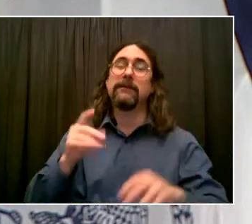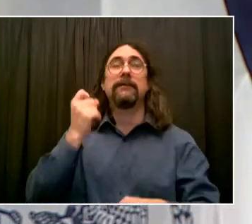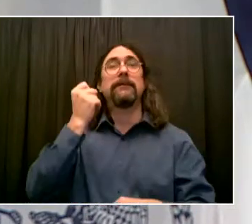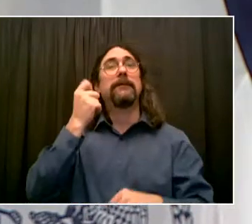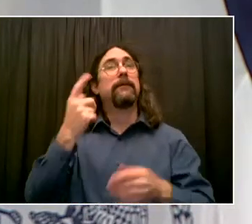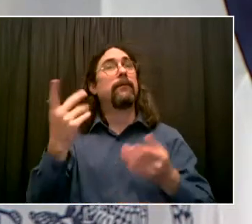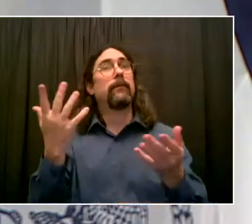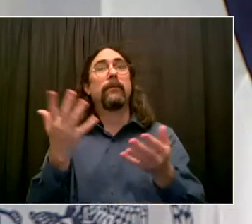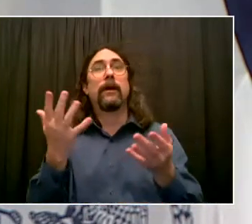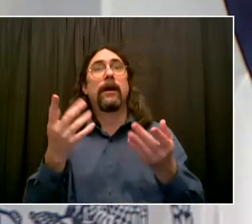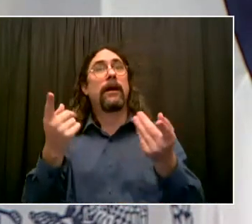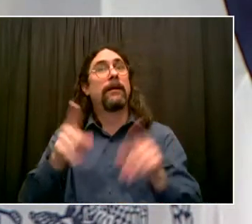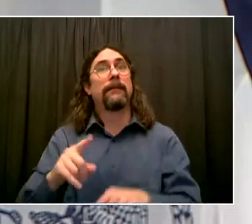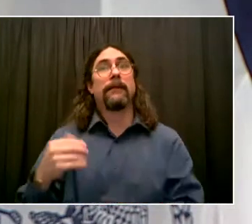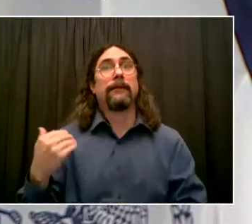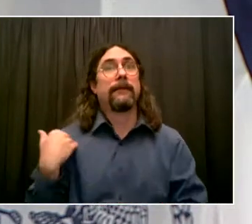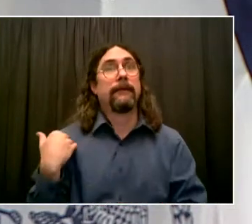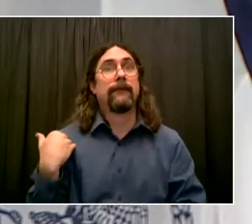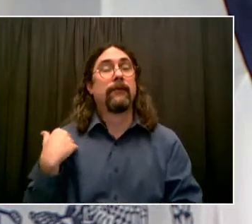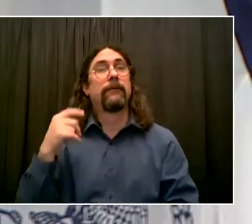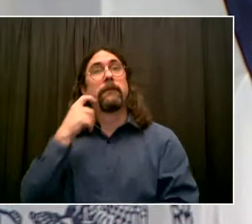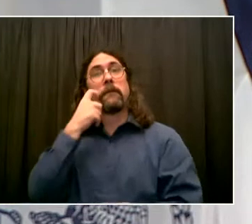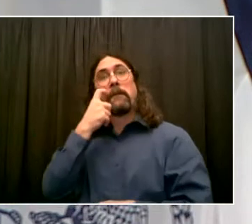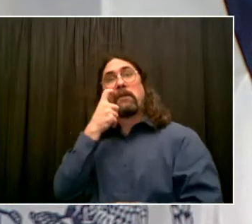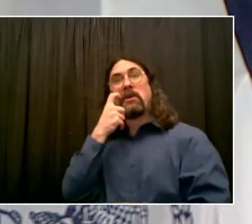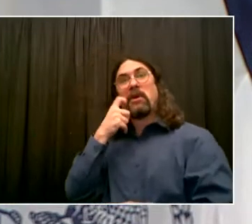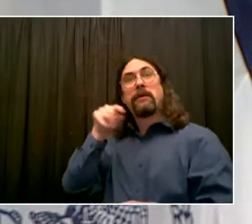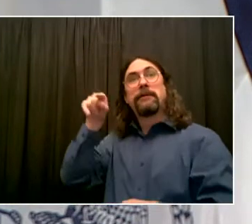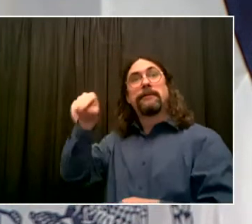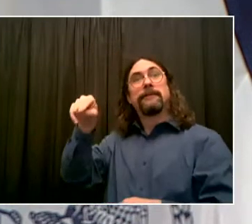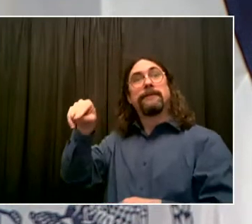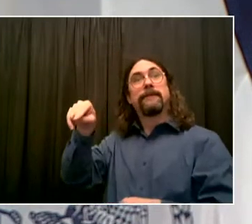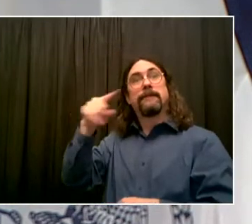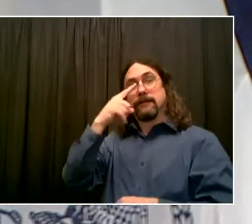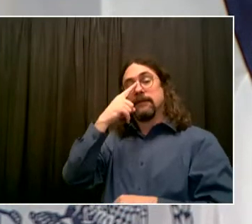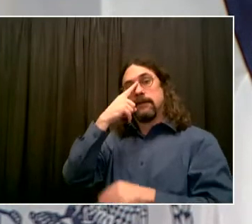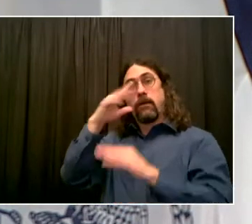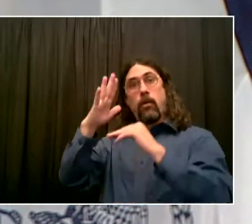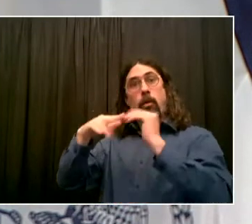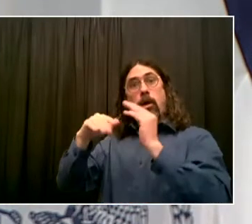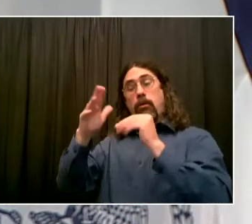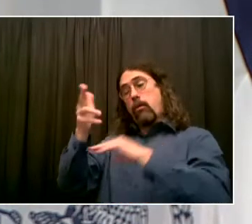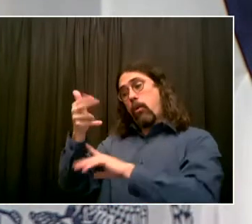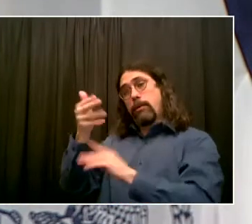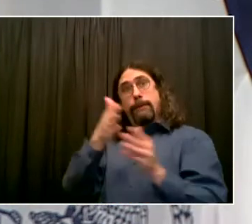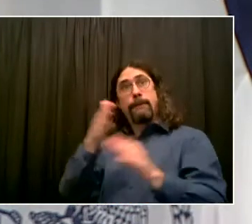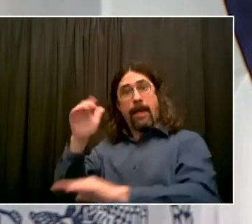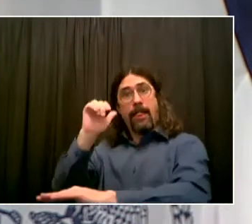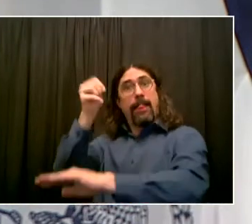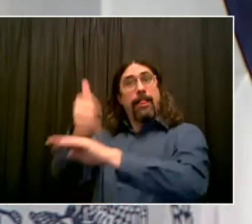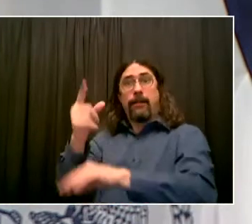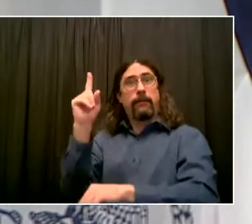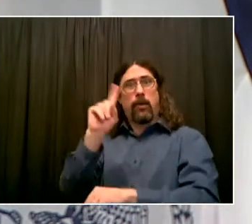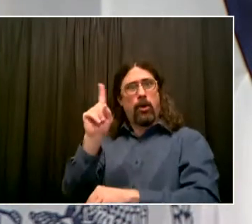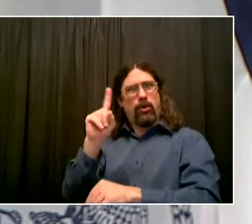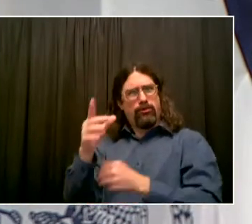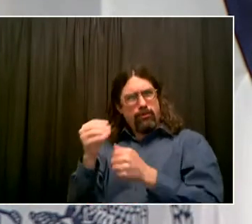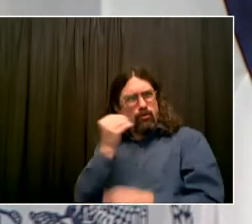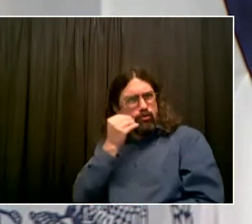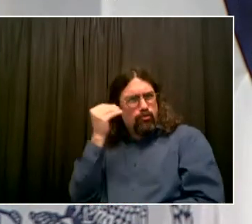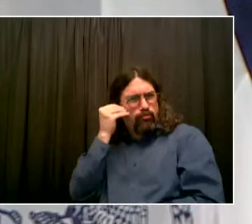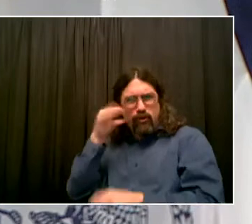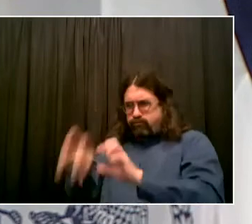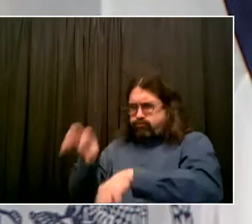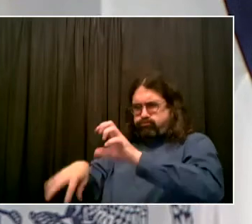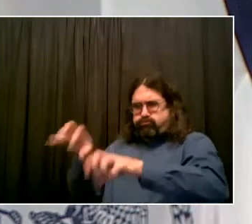maximizes community input and makes sure that the fit will work. Again, we've got a hotel industry right now with a massive